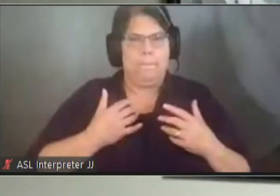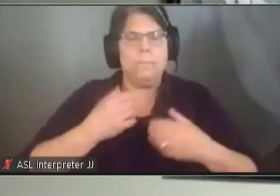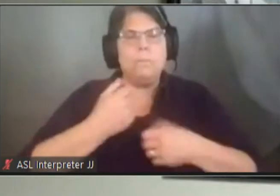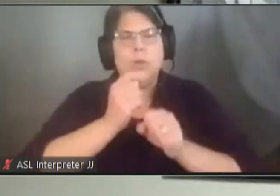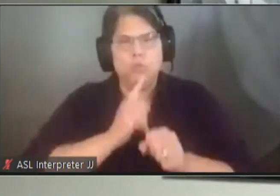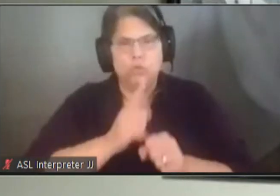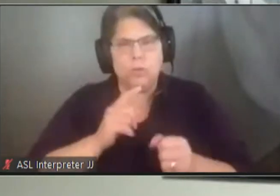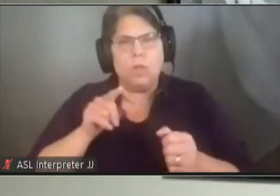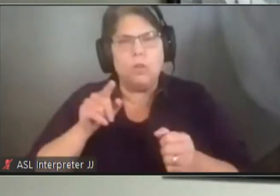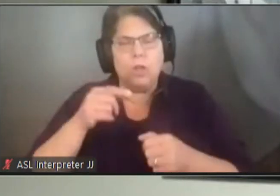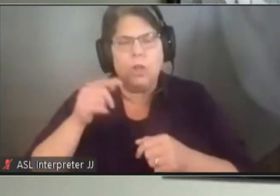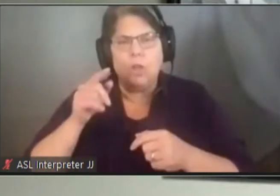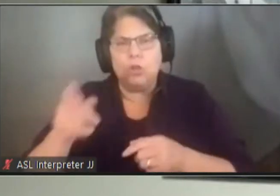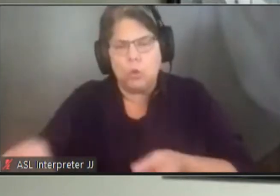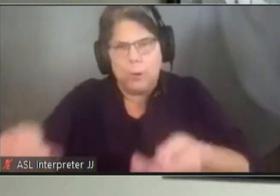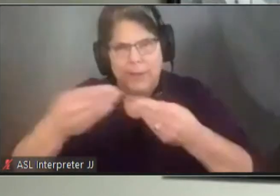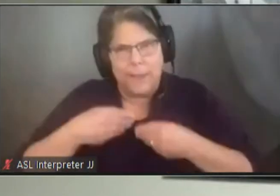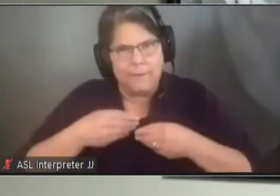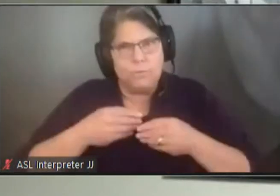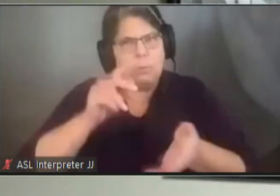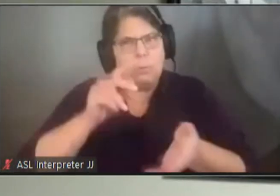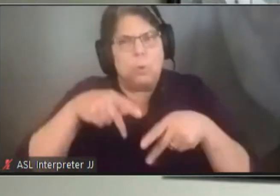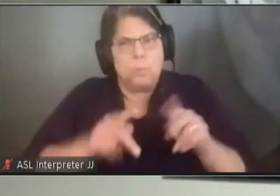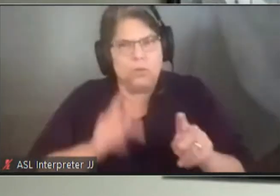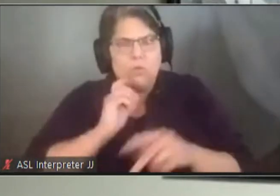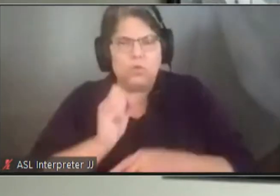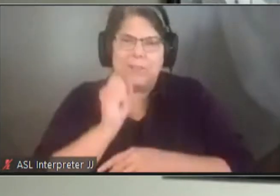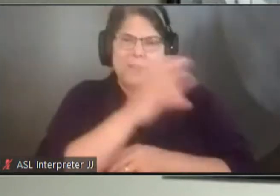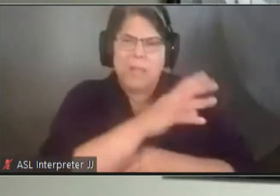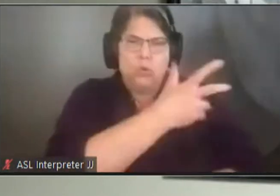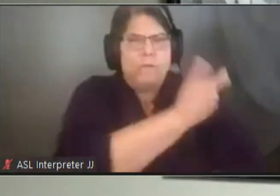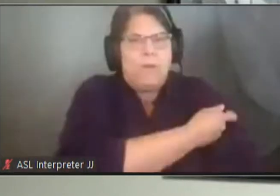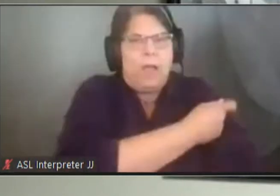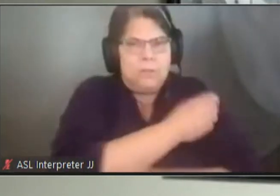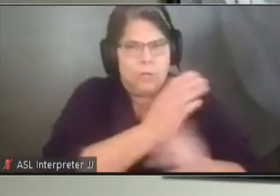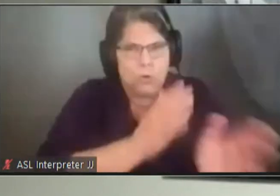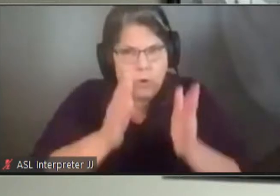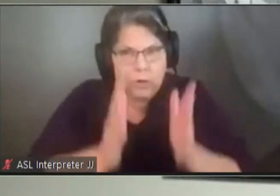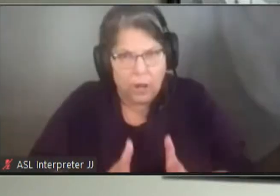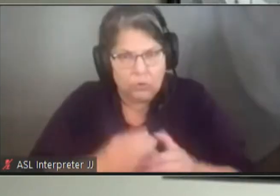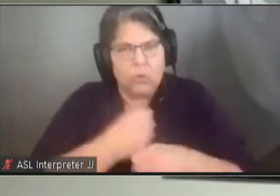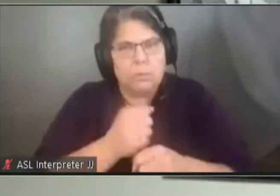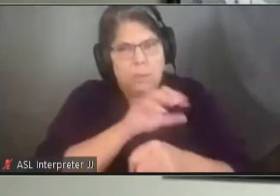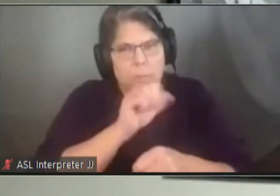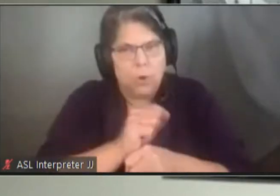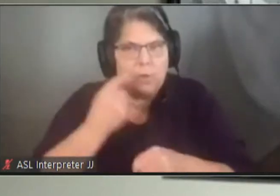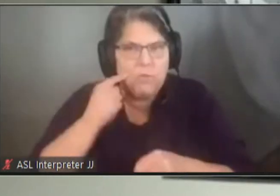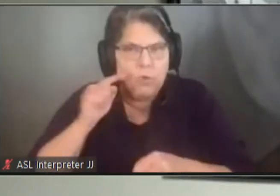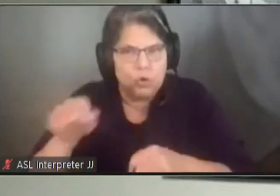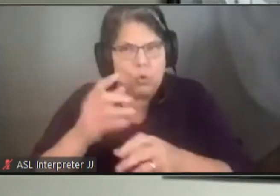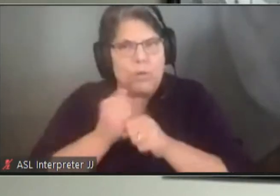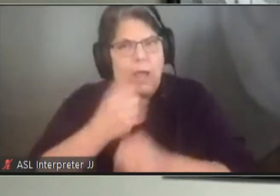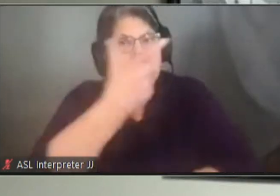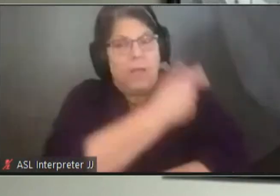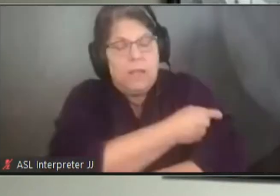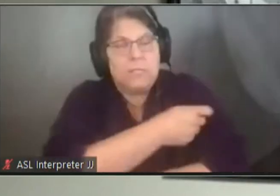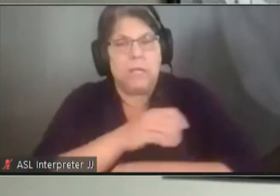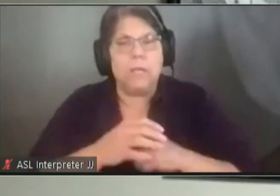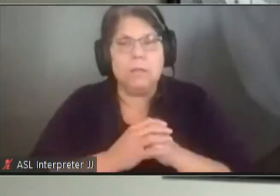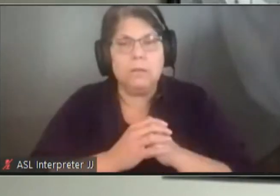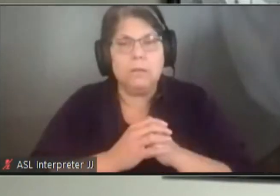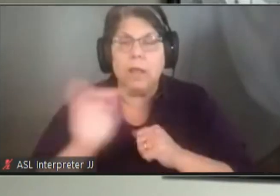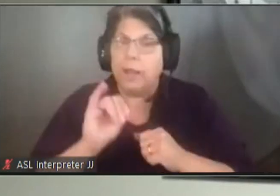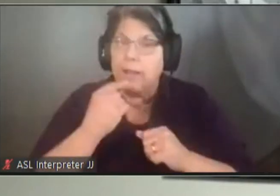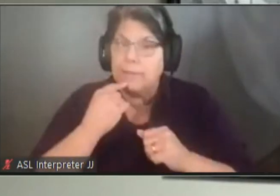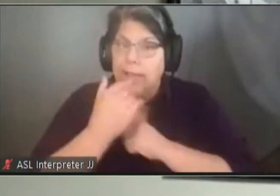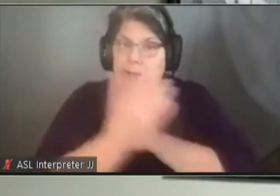your name to a vaccine event organizer to schedule your vaccination. As I said, the county health